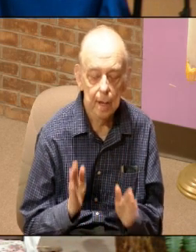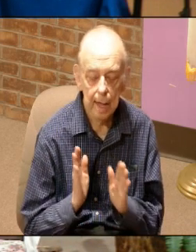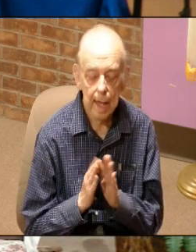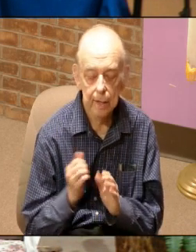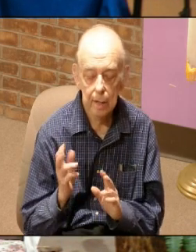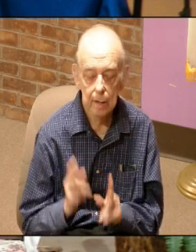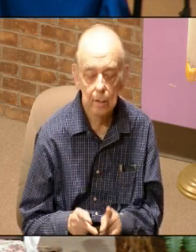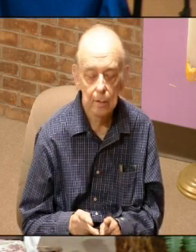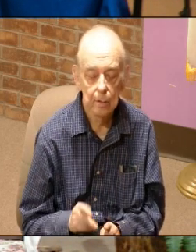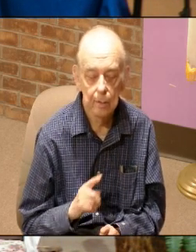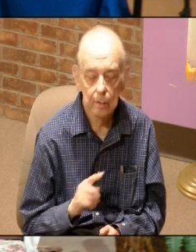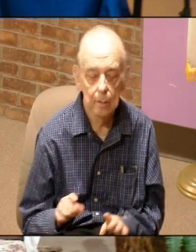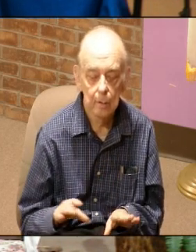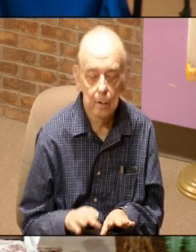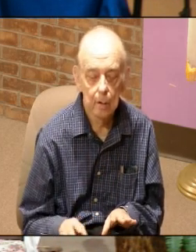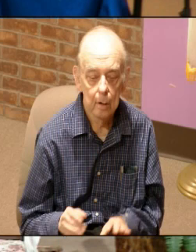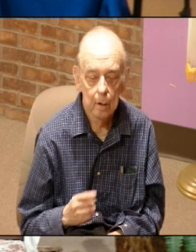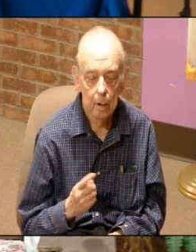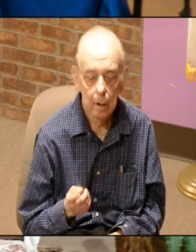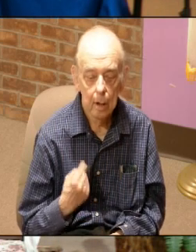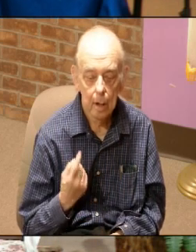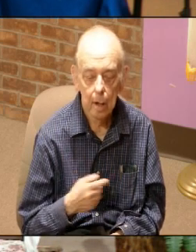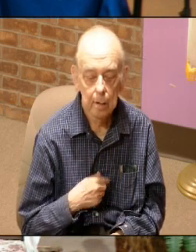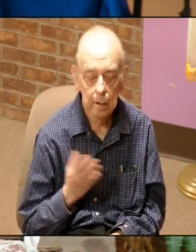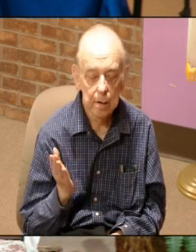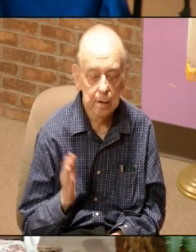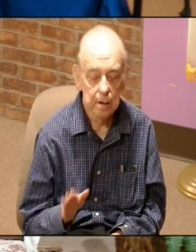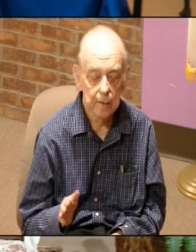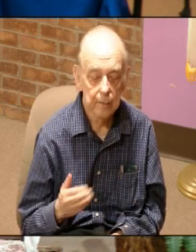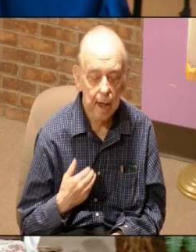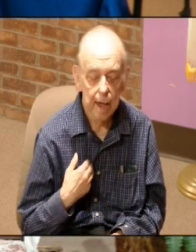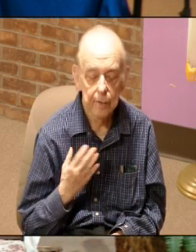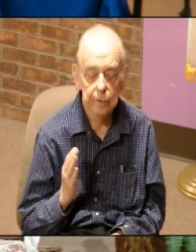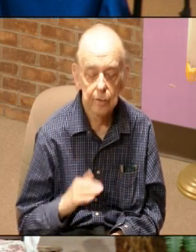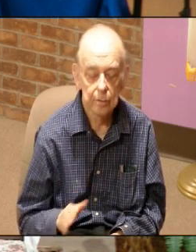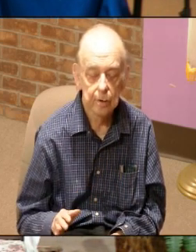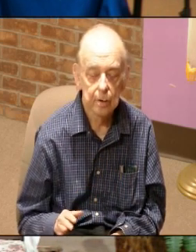they didn't they told us that we would never ever have children